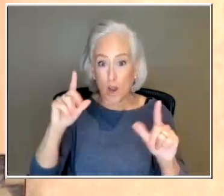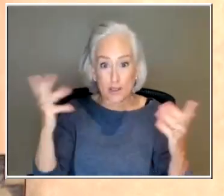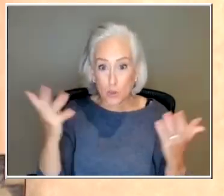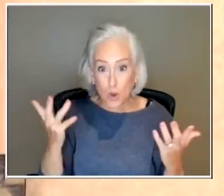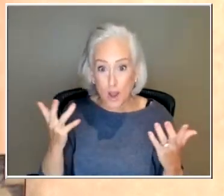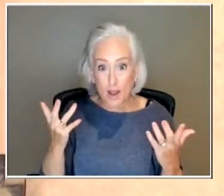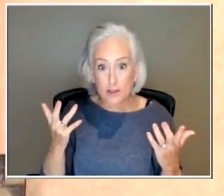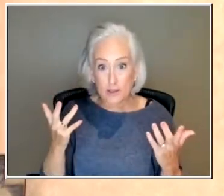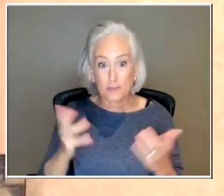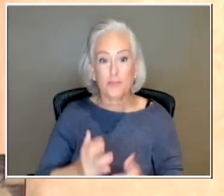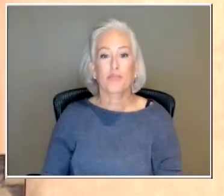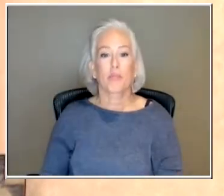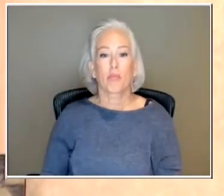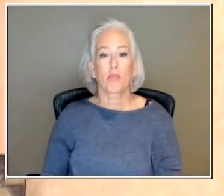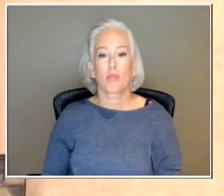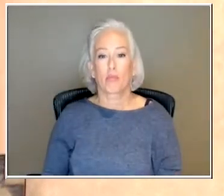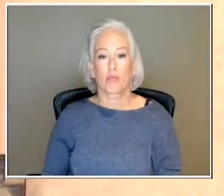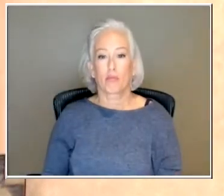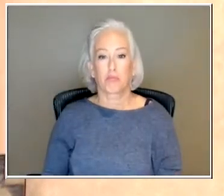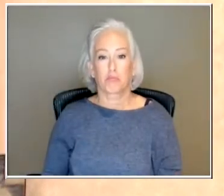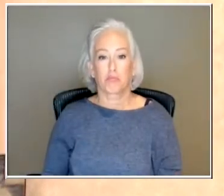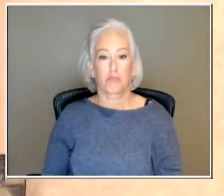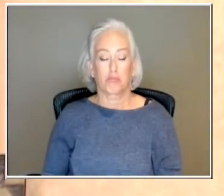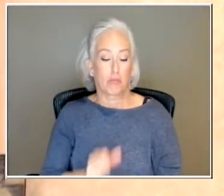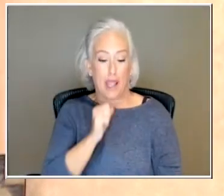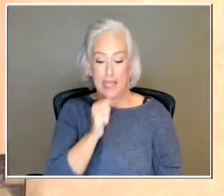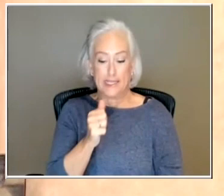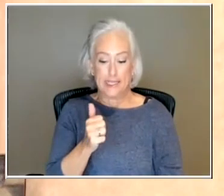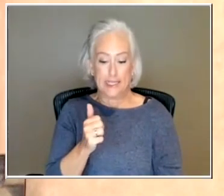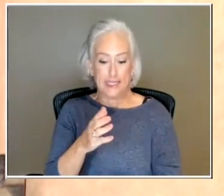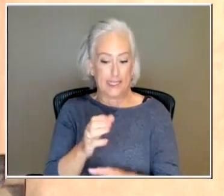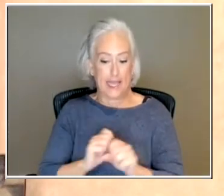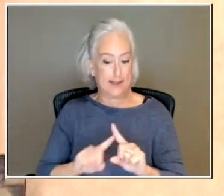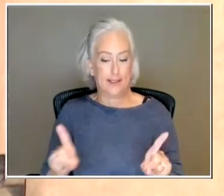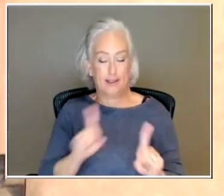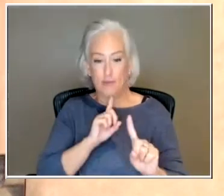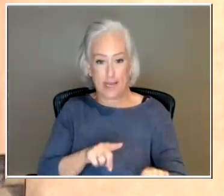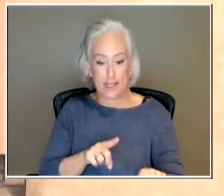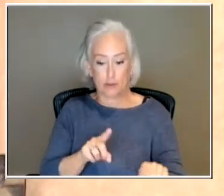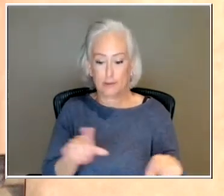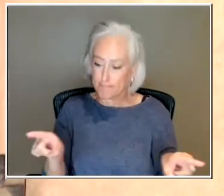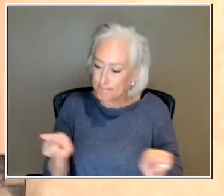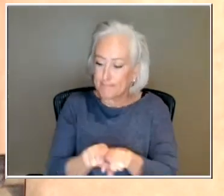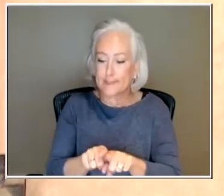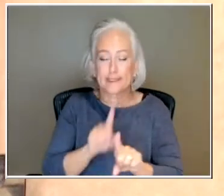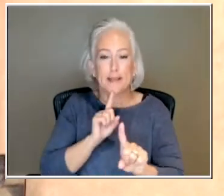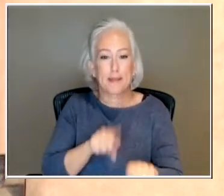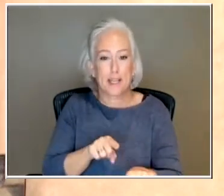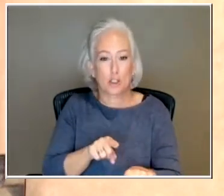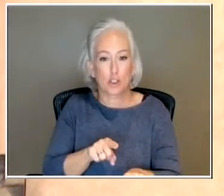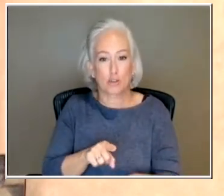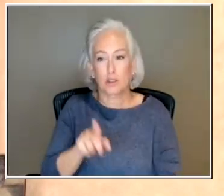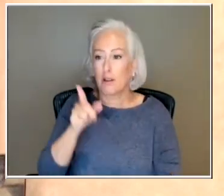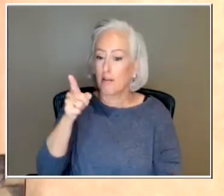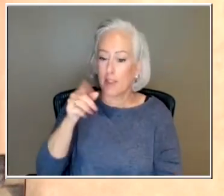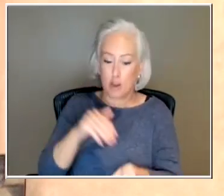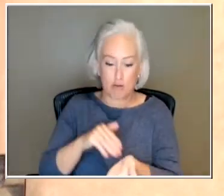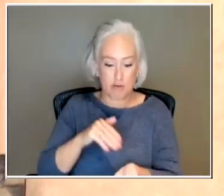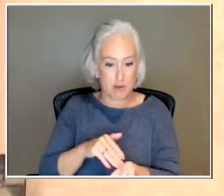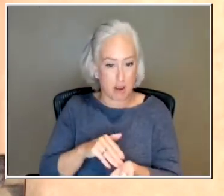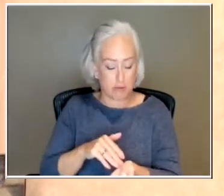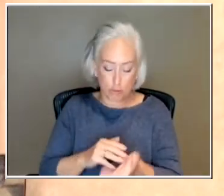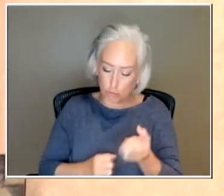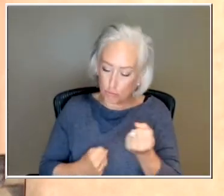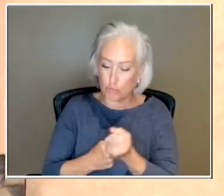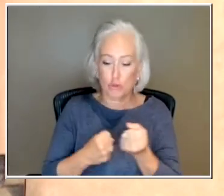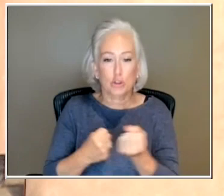in a sense, I didn't get a lot of different answers. I had the same answers. And the doctors were very supportive. The doctors there were